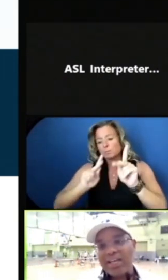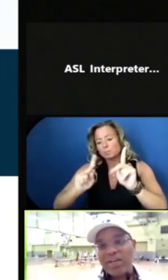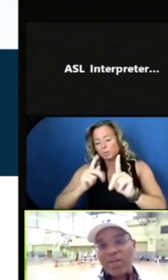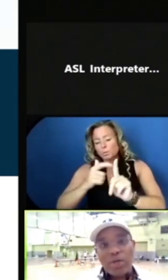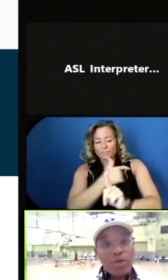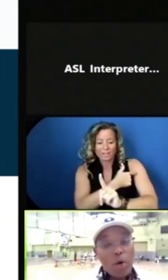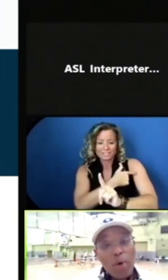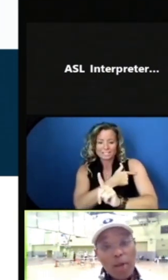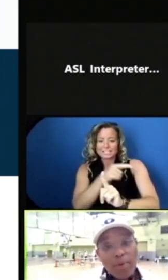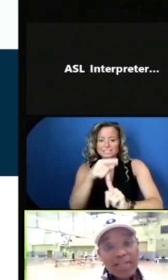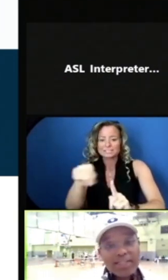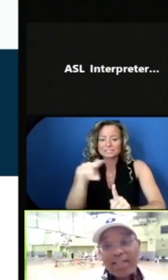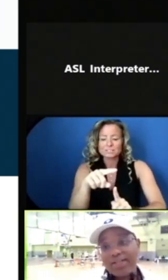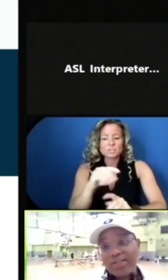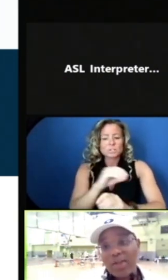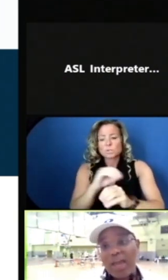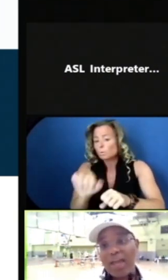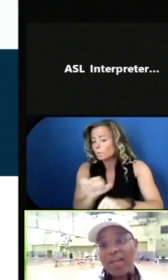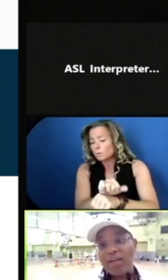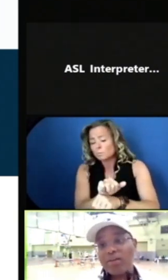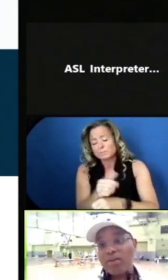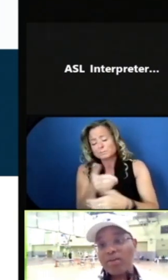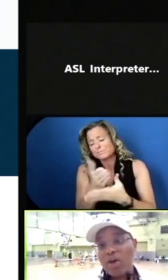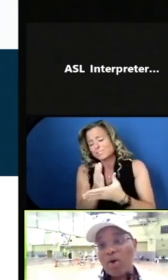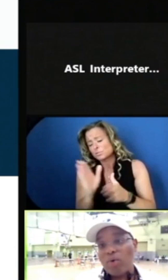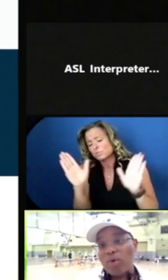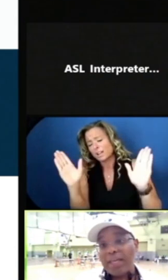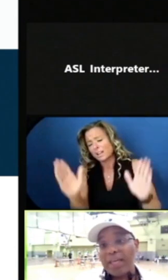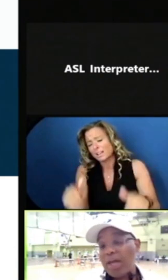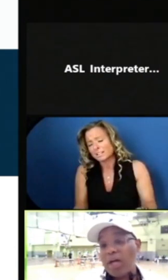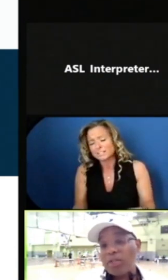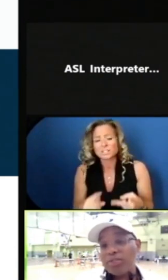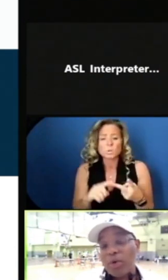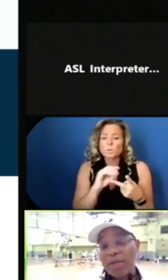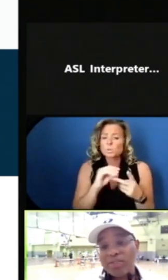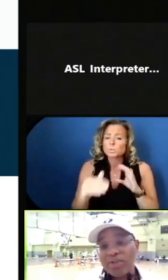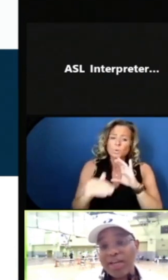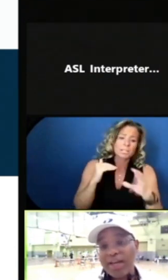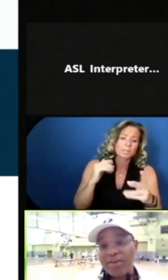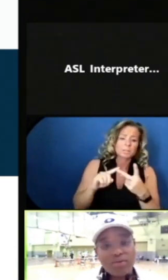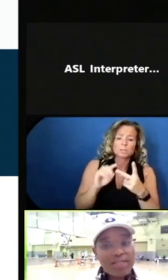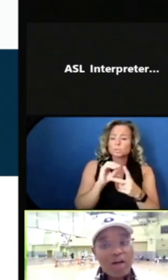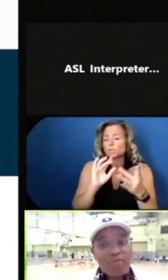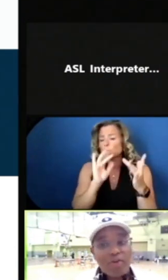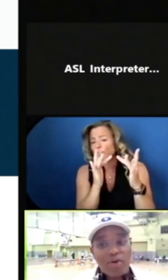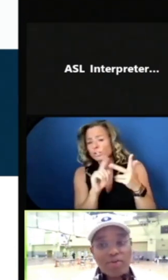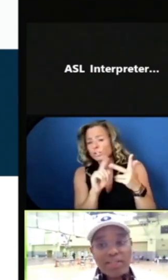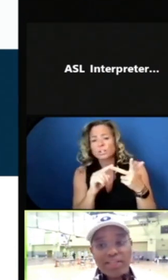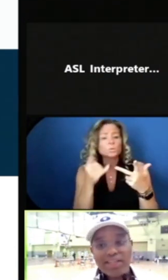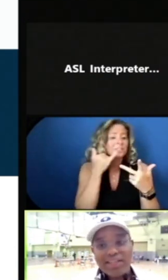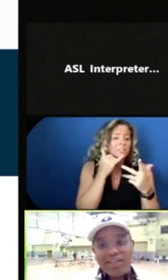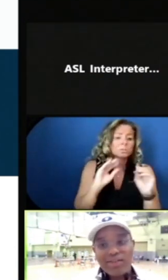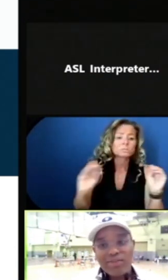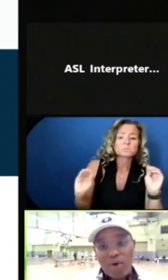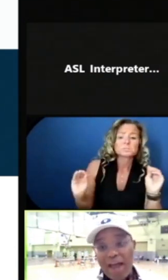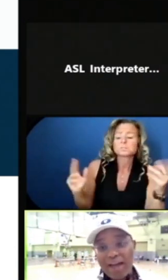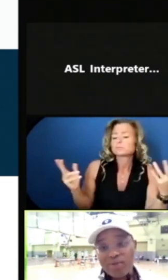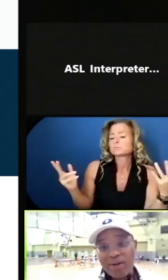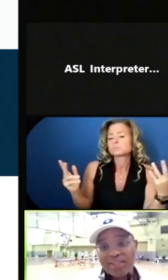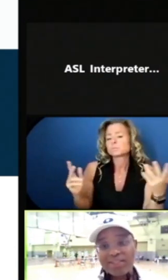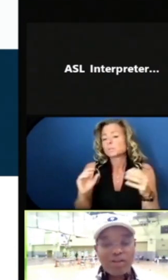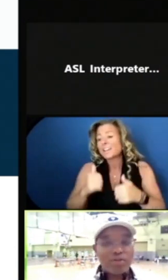vaccines. No appointment, that's okay. No email, no internet, no cell phone,